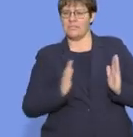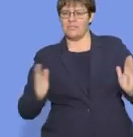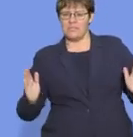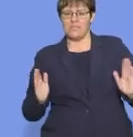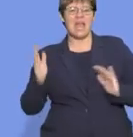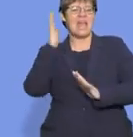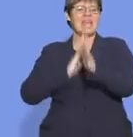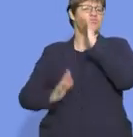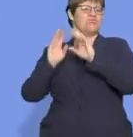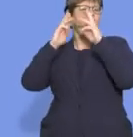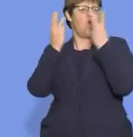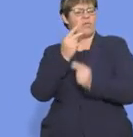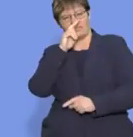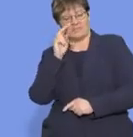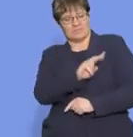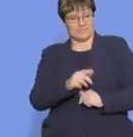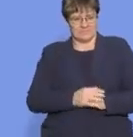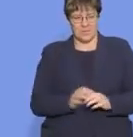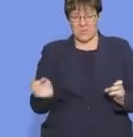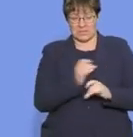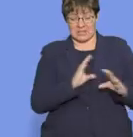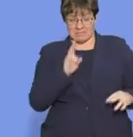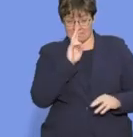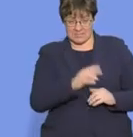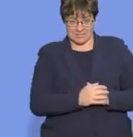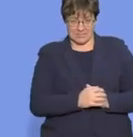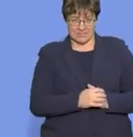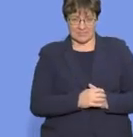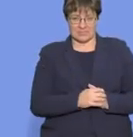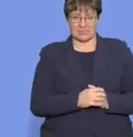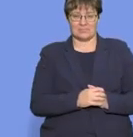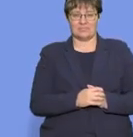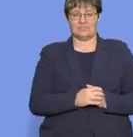the history of the Earth. So, let's get started.